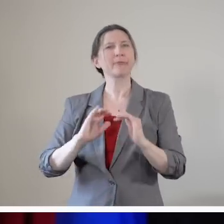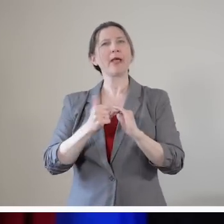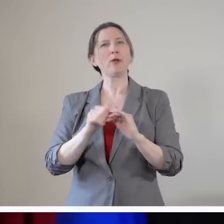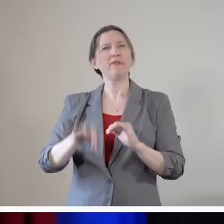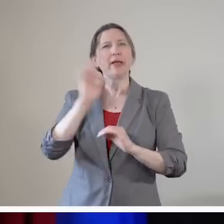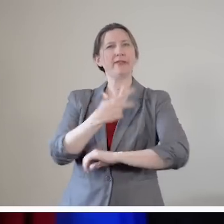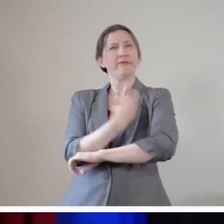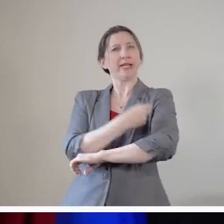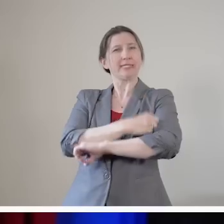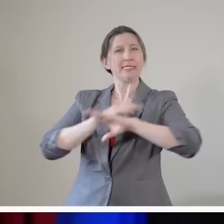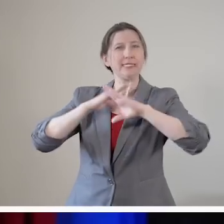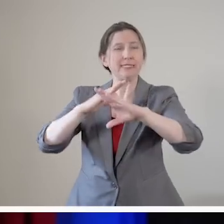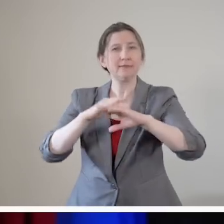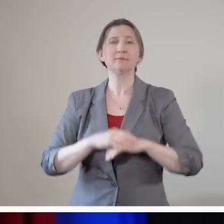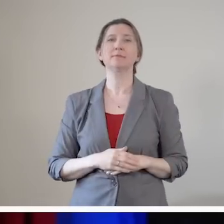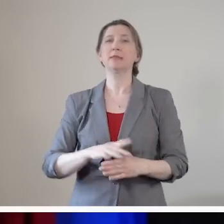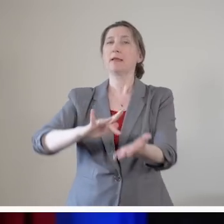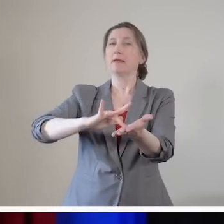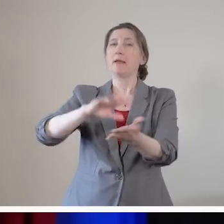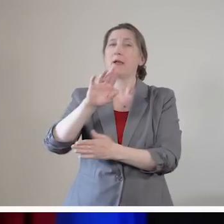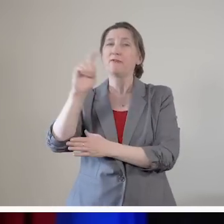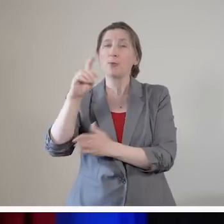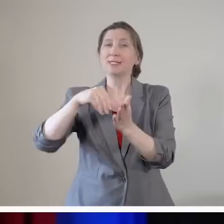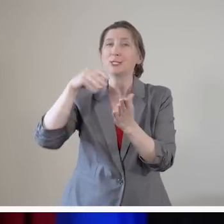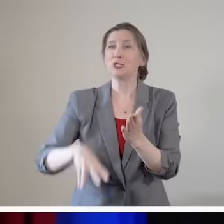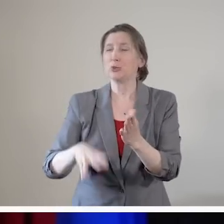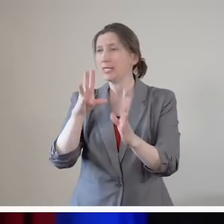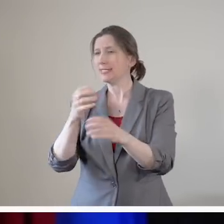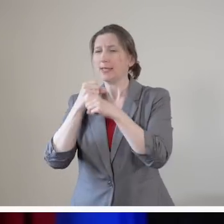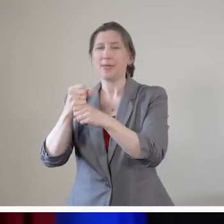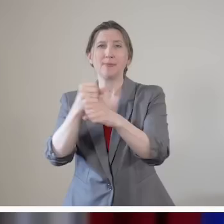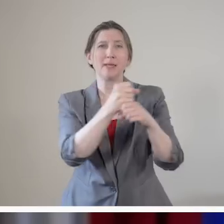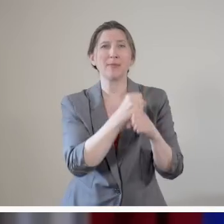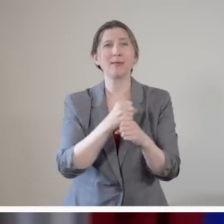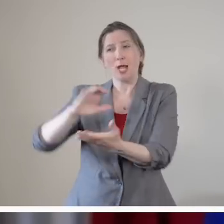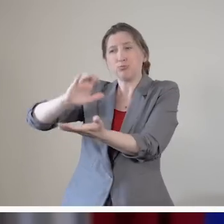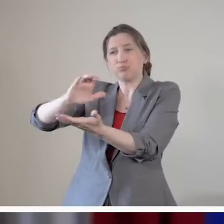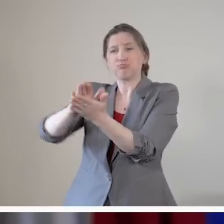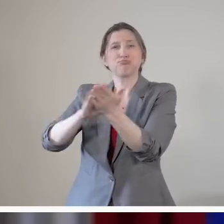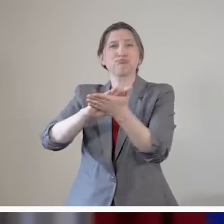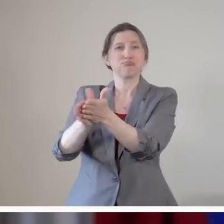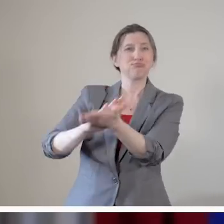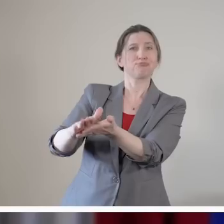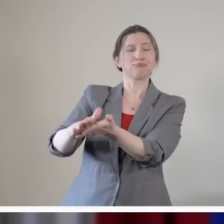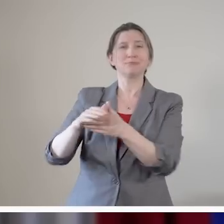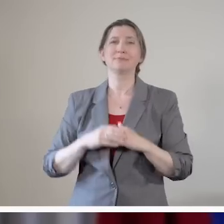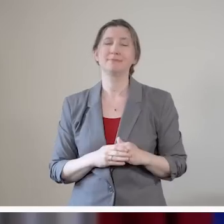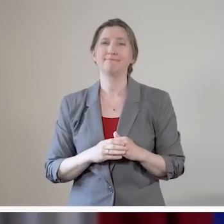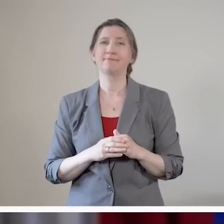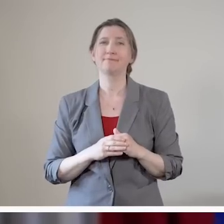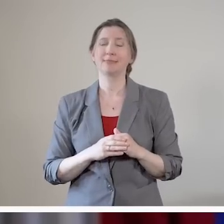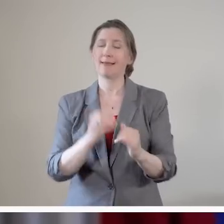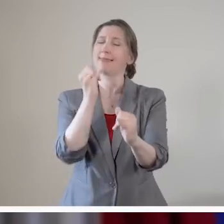who figured out how to mass produce hand sanitizers to address critical shortages. And finally, The graduates of the